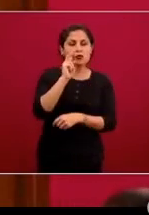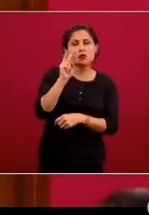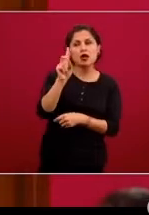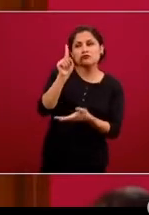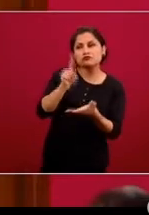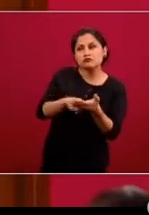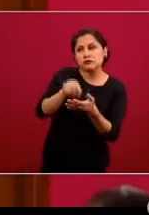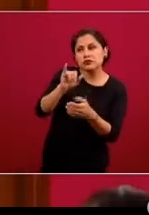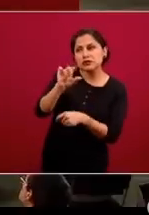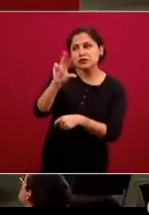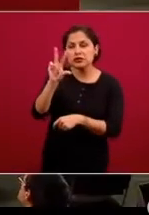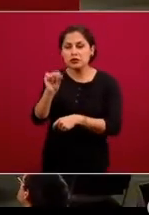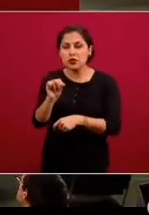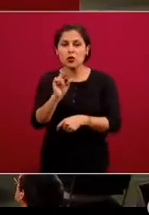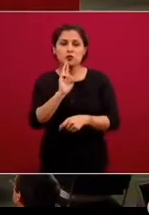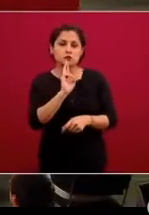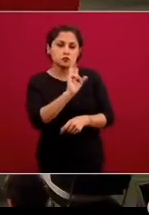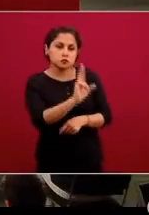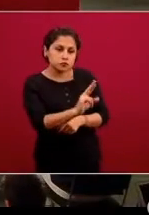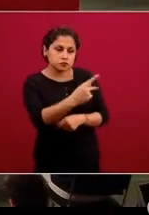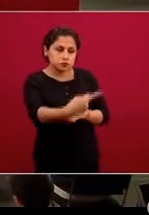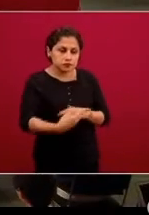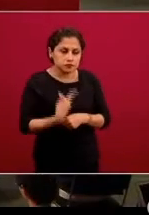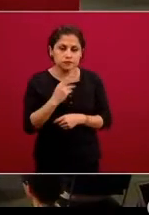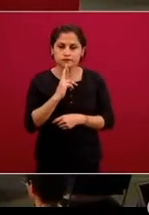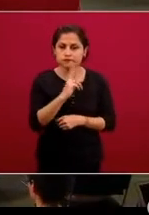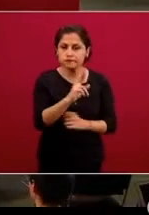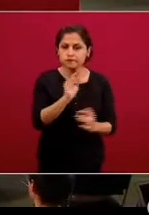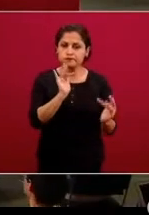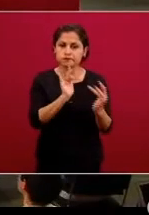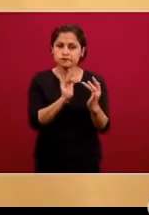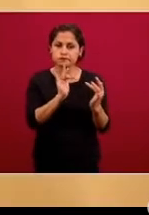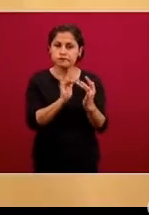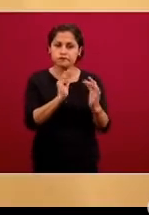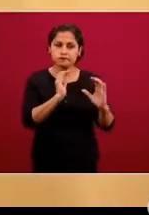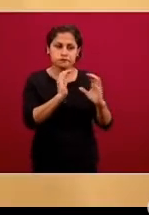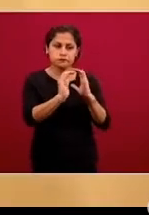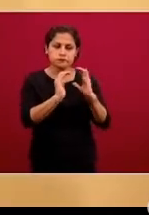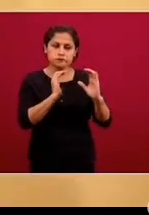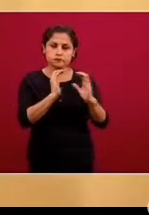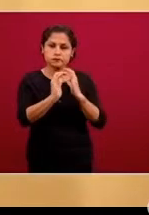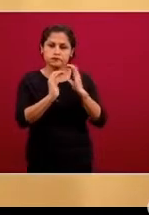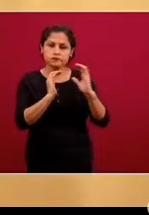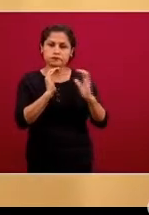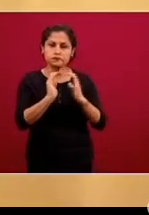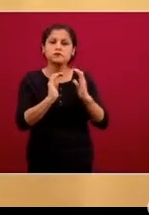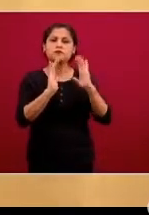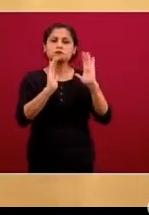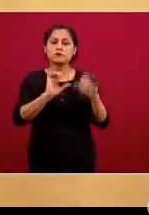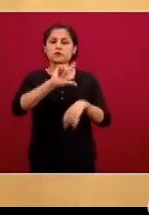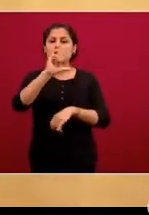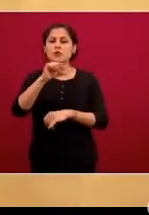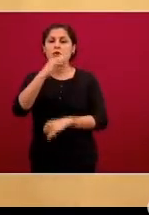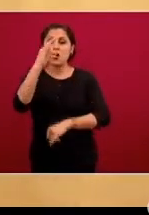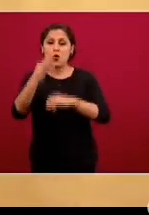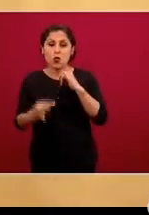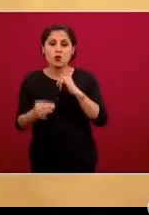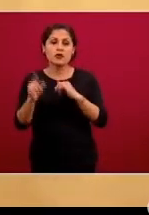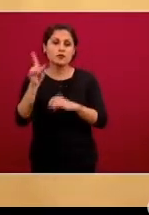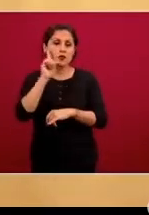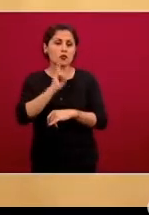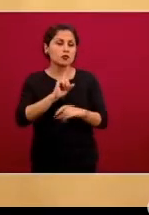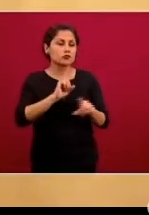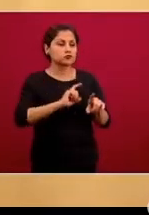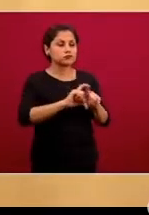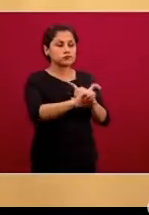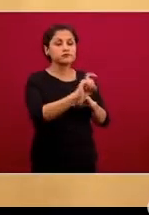on, and they ask, are you in an at-risk group? Can you stay at home? Or the